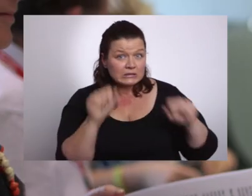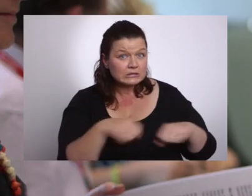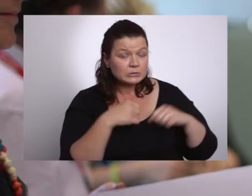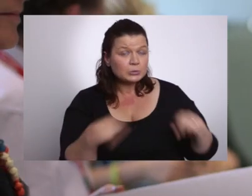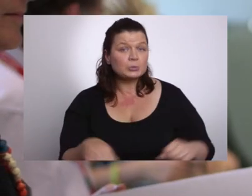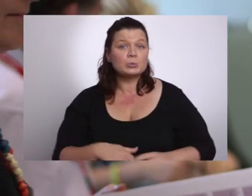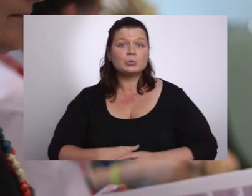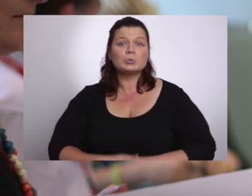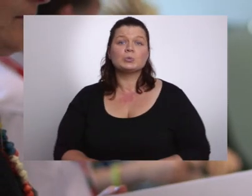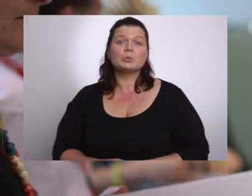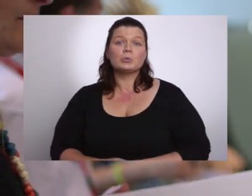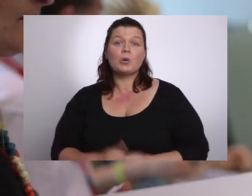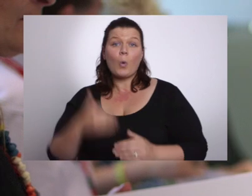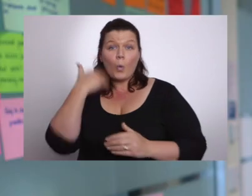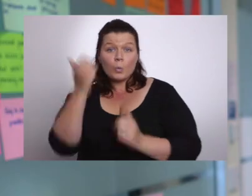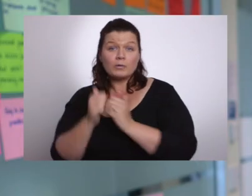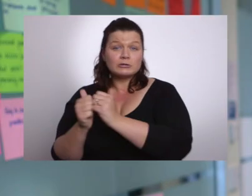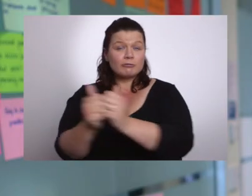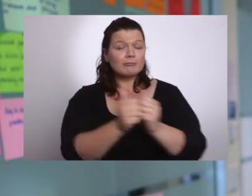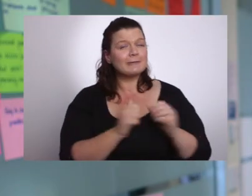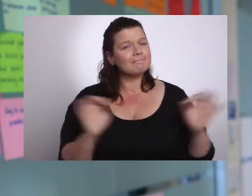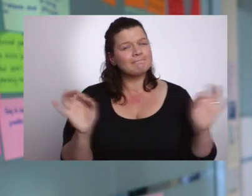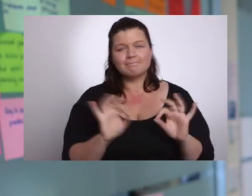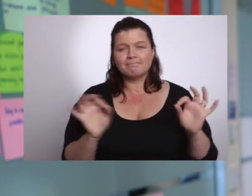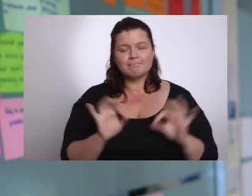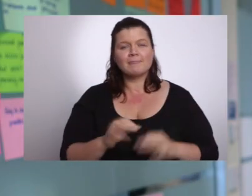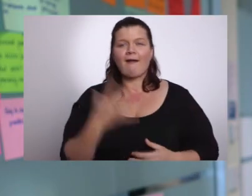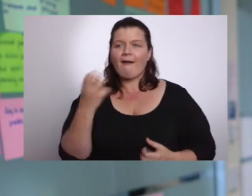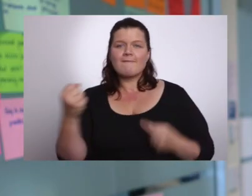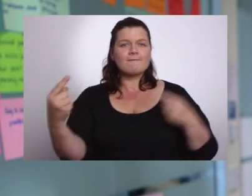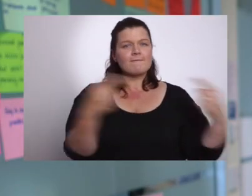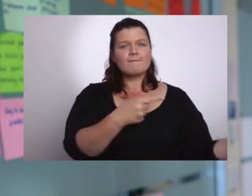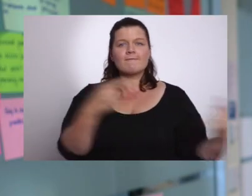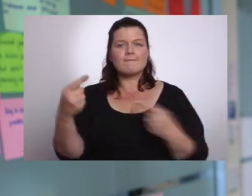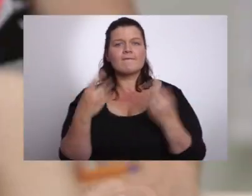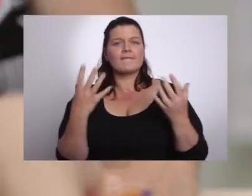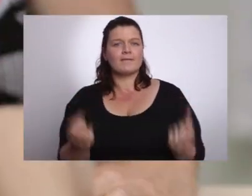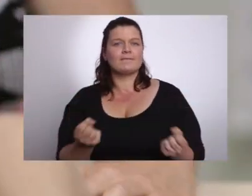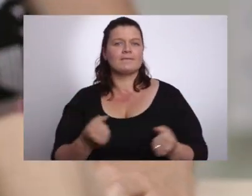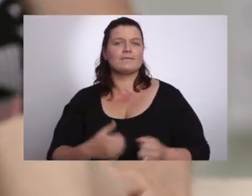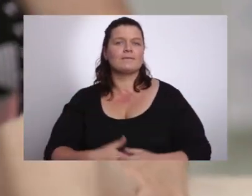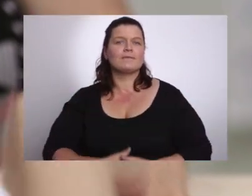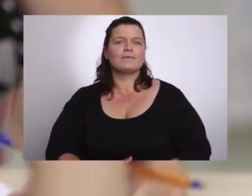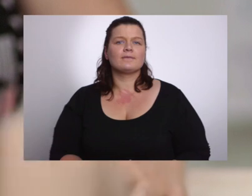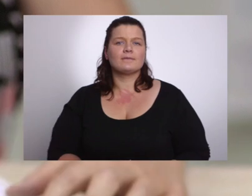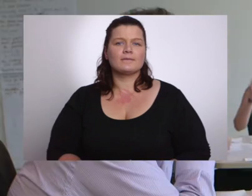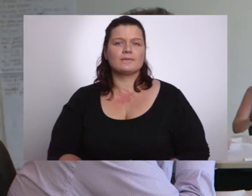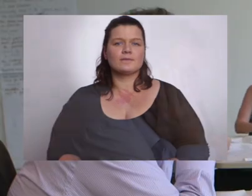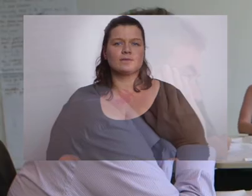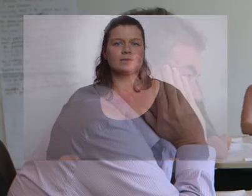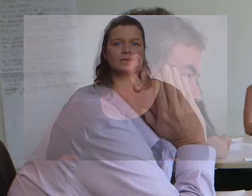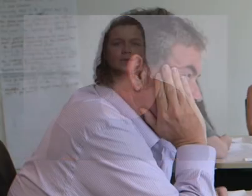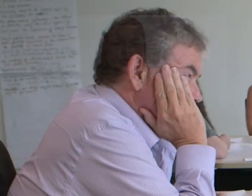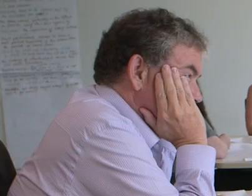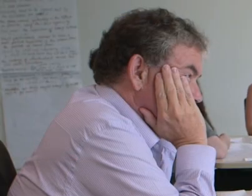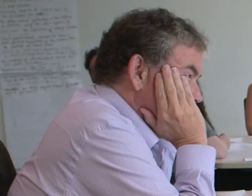But on the final day of deliberation, it's like a flurry of activity of bringing together all those thoughts and really expressing